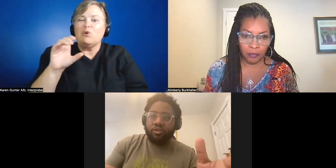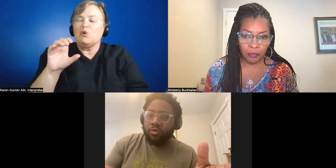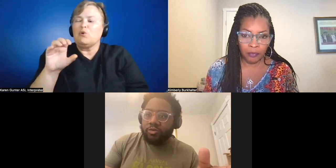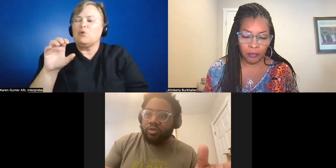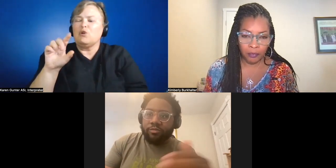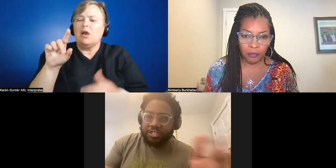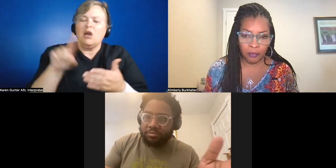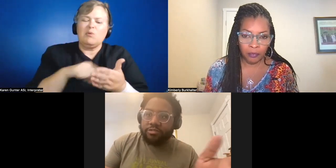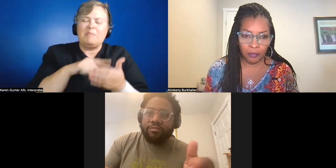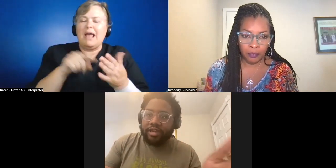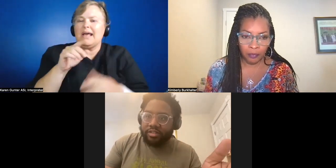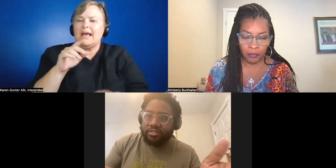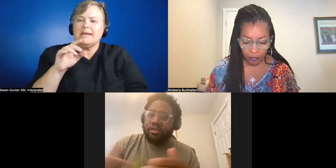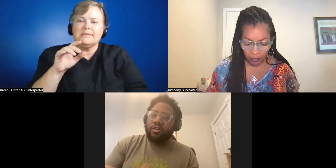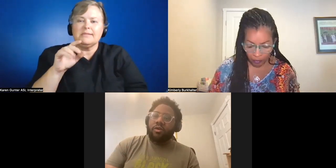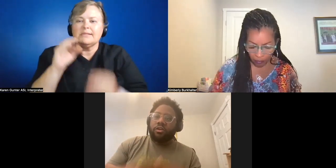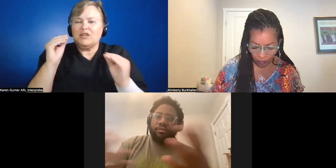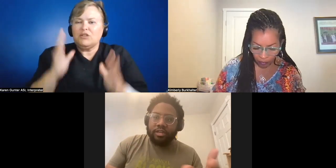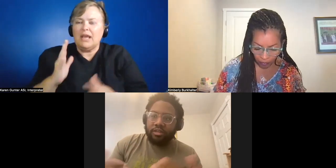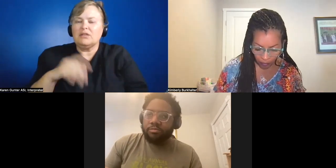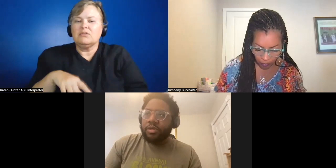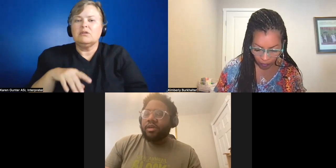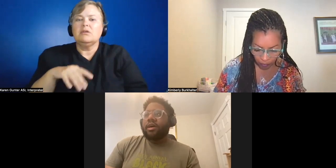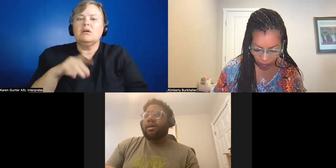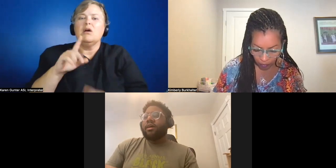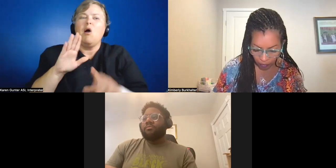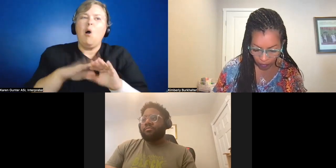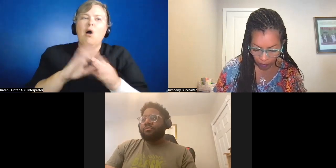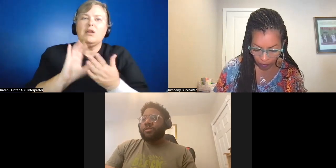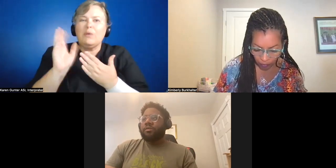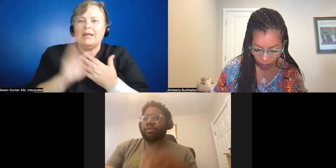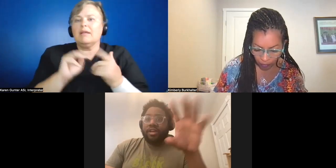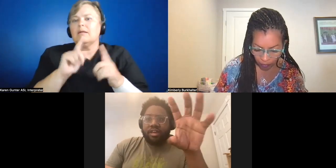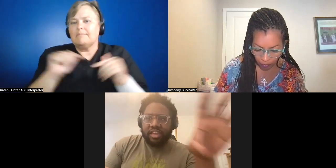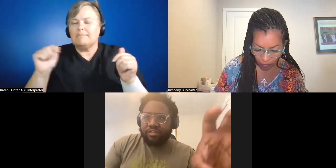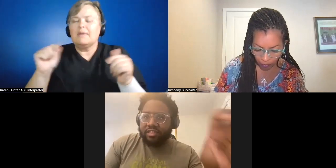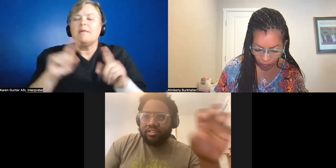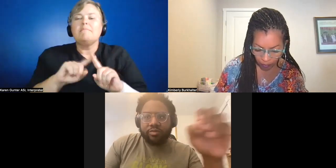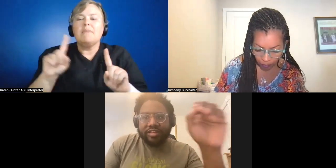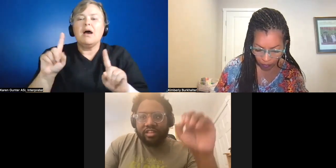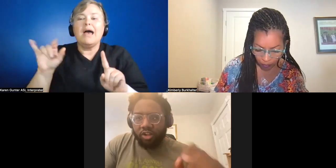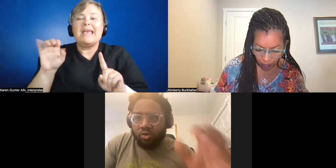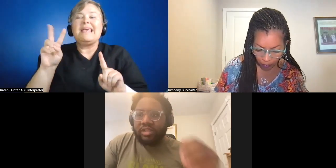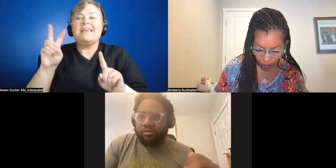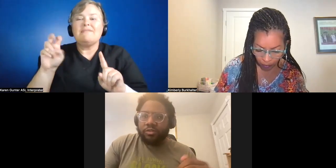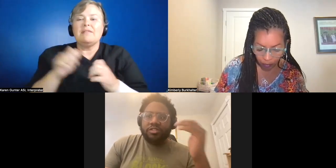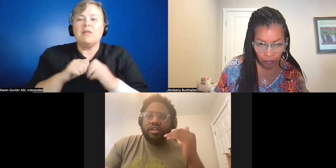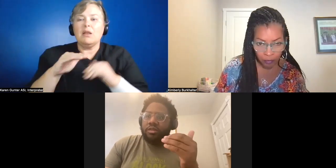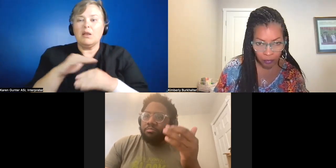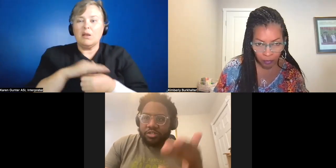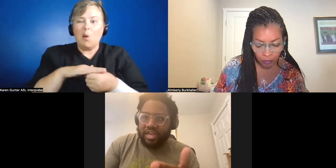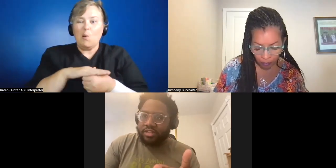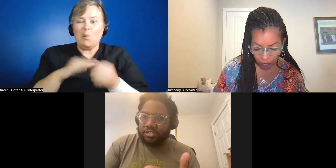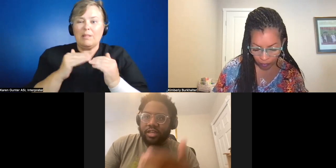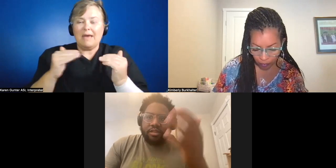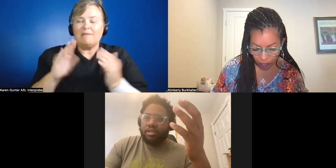create new sort of regimes of surveillance on curriculum. But even at sort of like the local levels, you're seeing